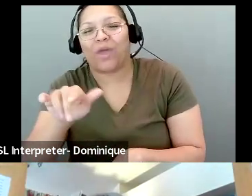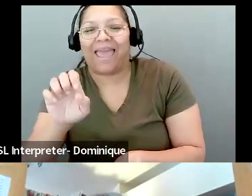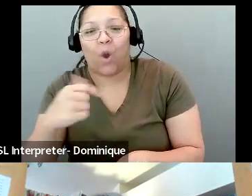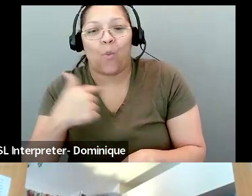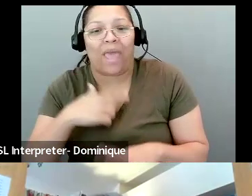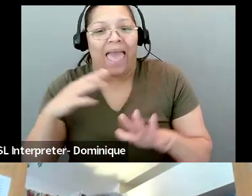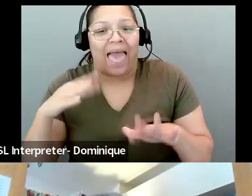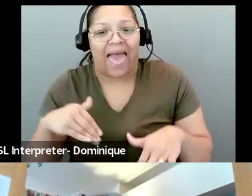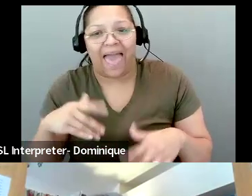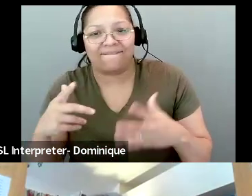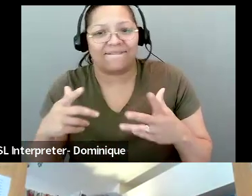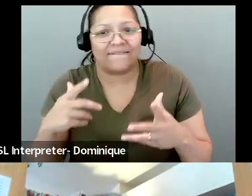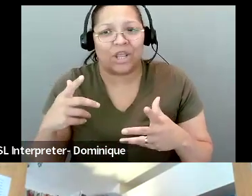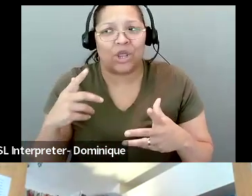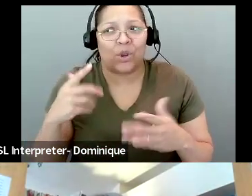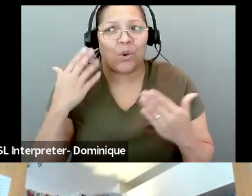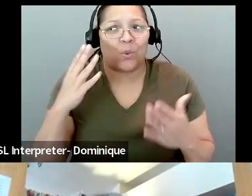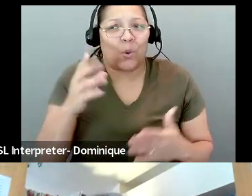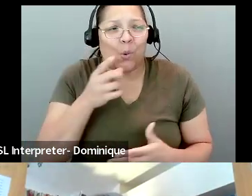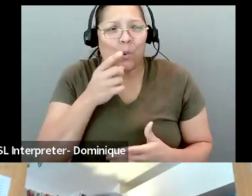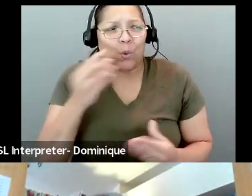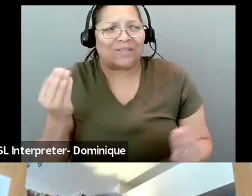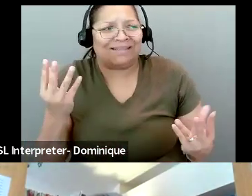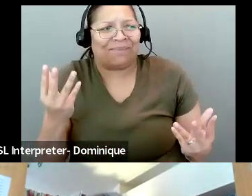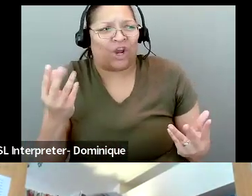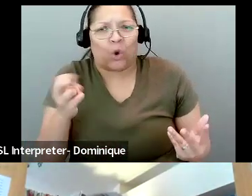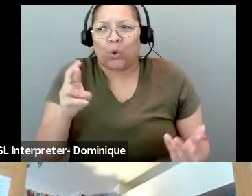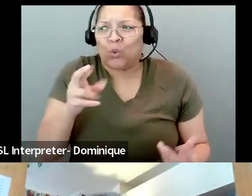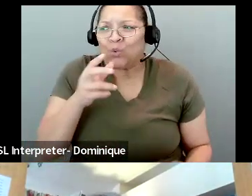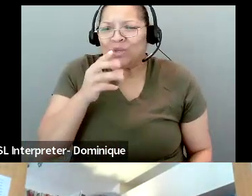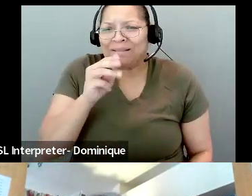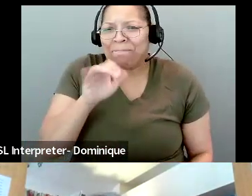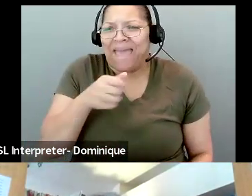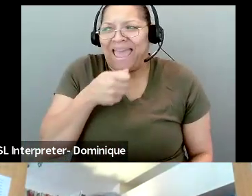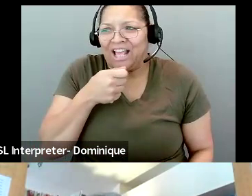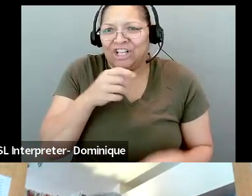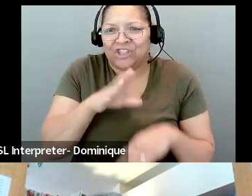like whose speaker and mic is on. Oh, gotcha. Understand that.